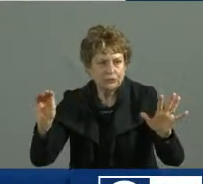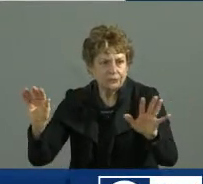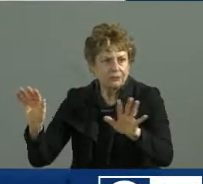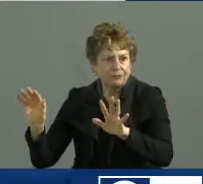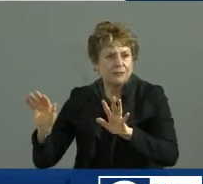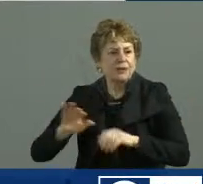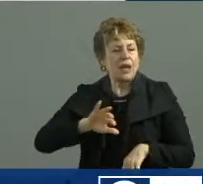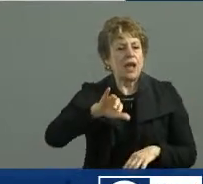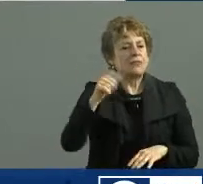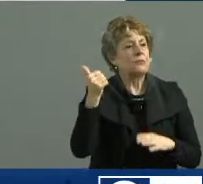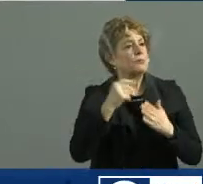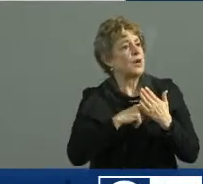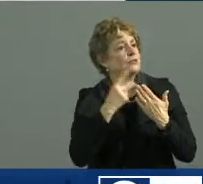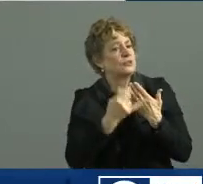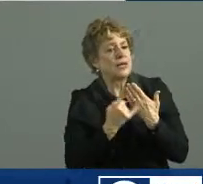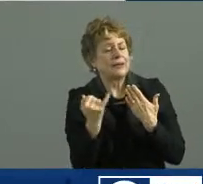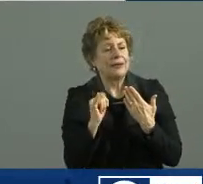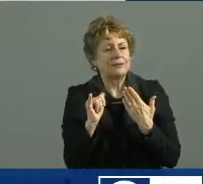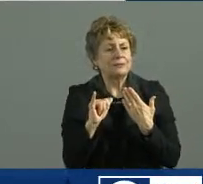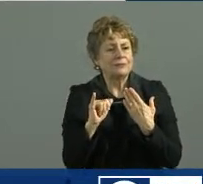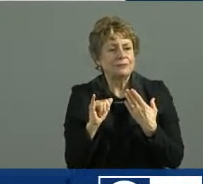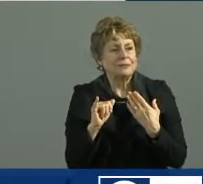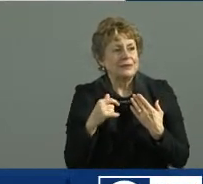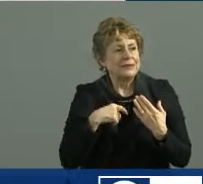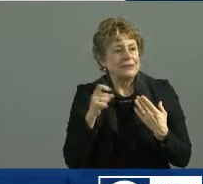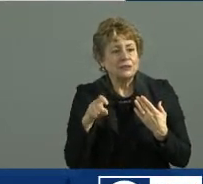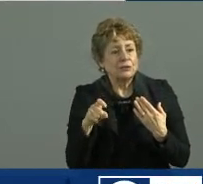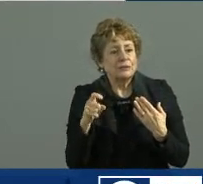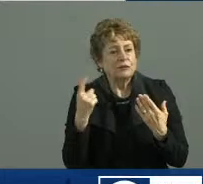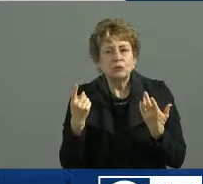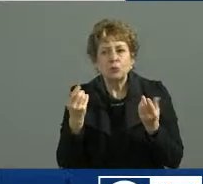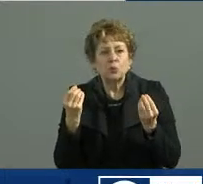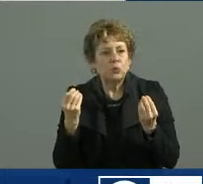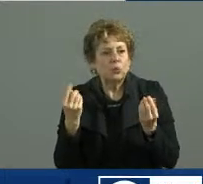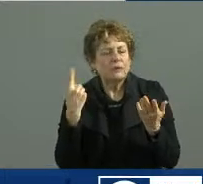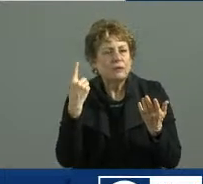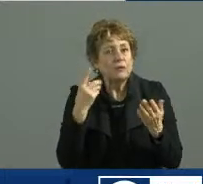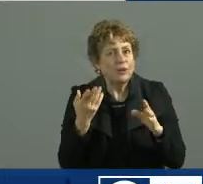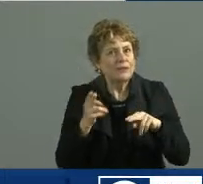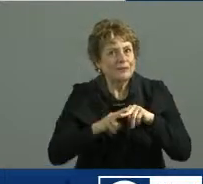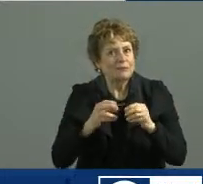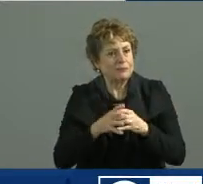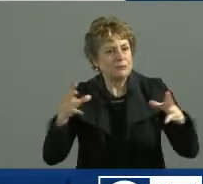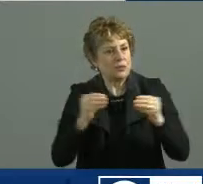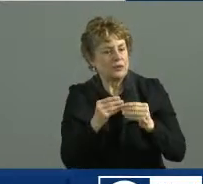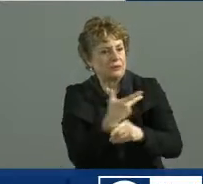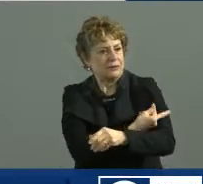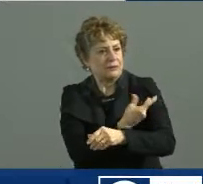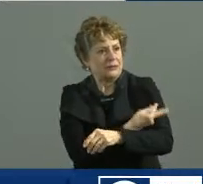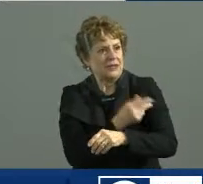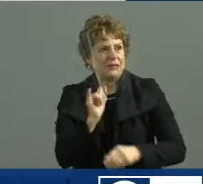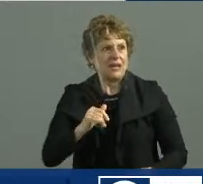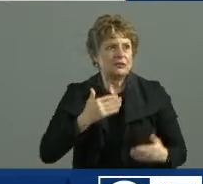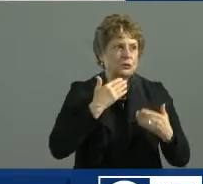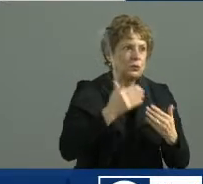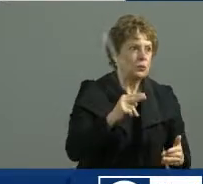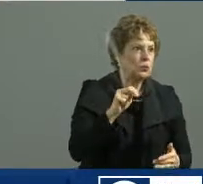state deems necessary in order to expand vaccine. So that was very, very good news.